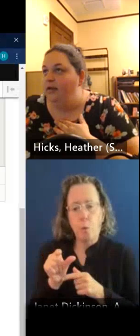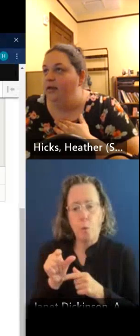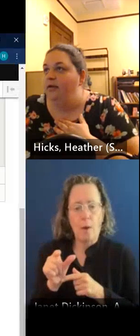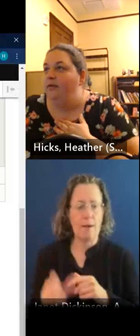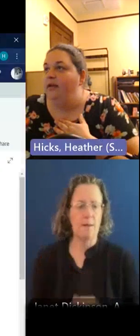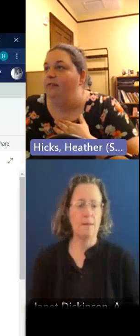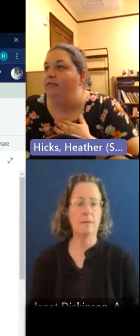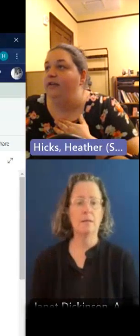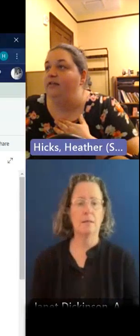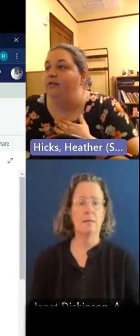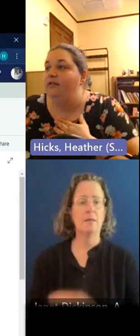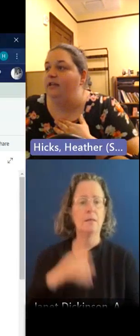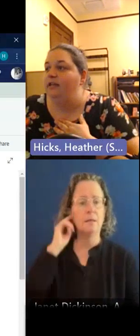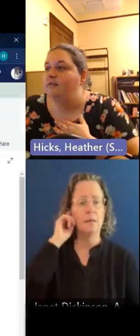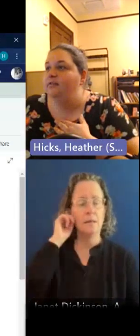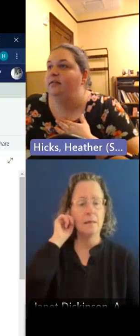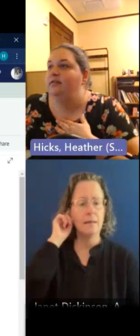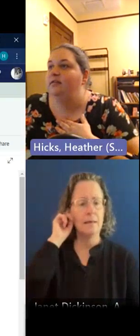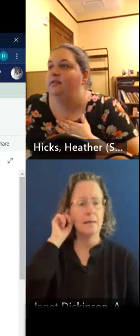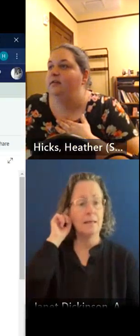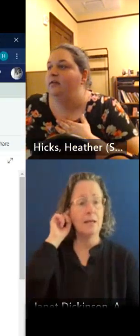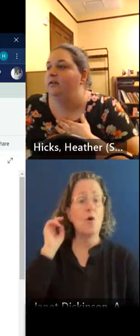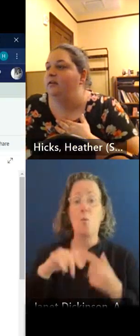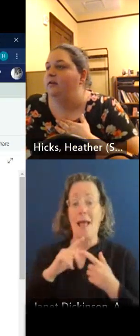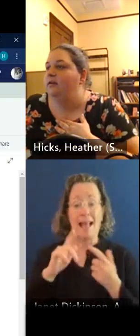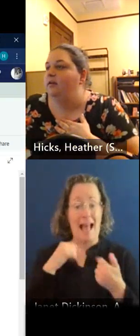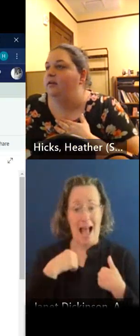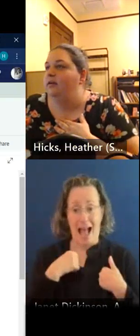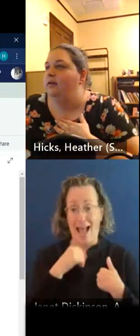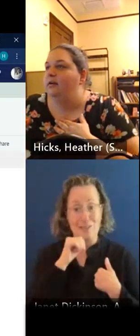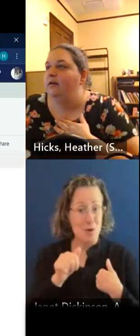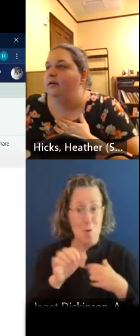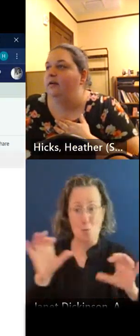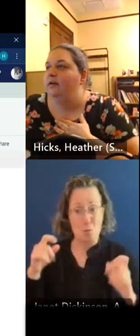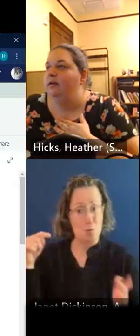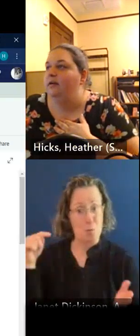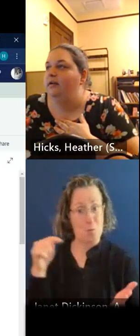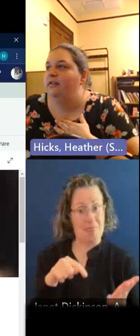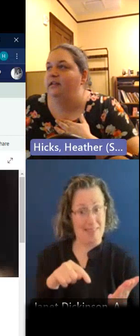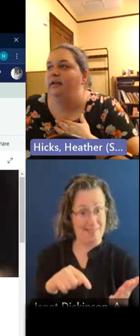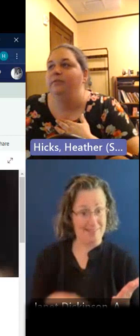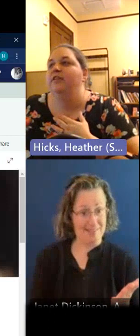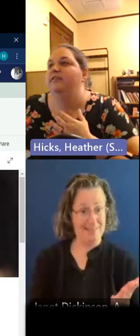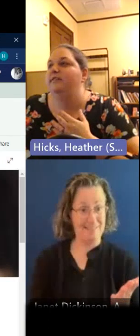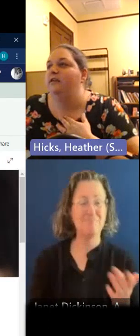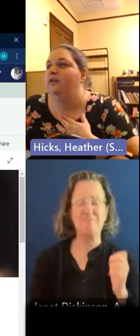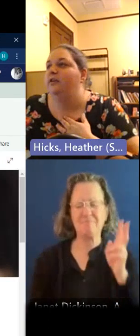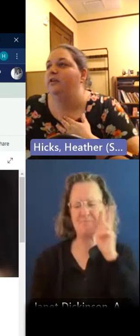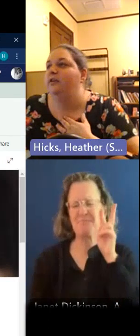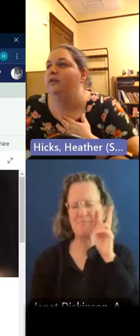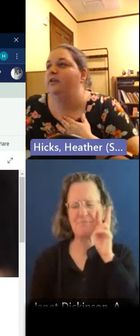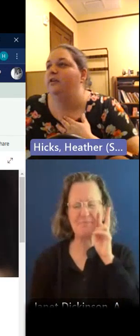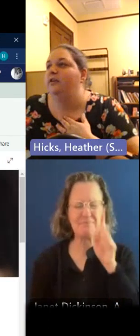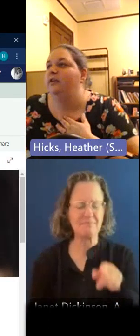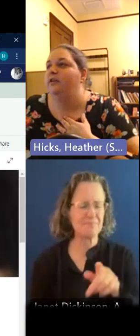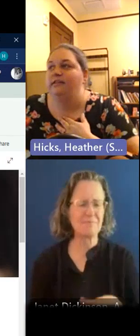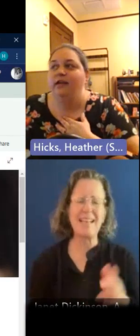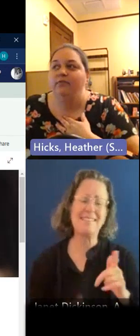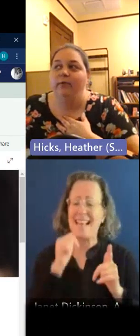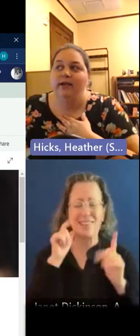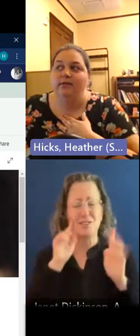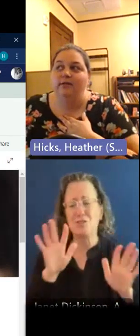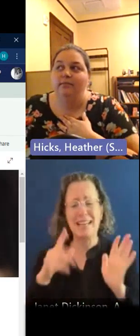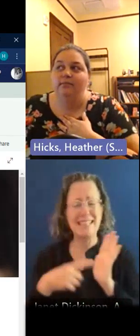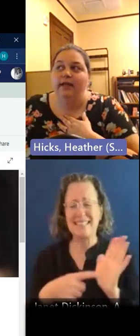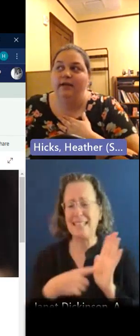when I fail to do this, you'll see, well, this isn't a good example, but you'll see this